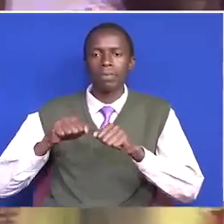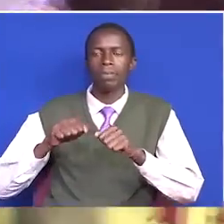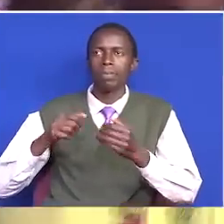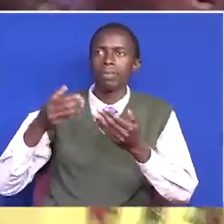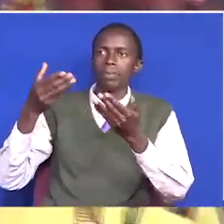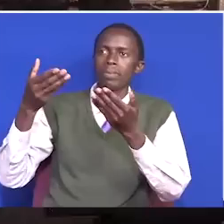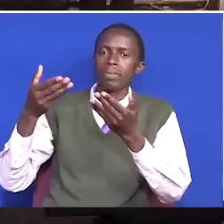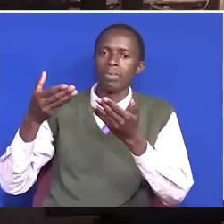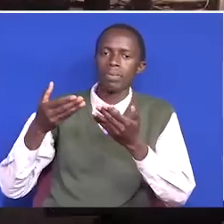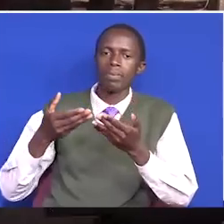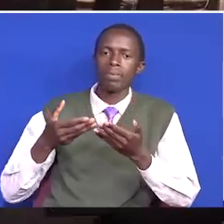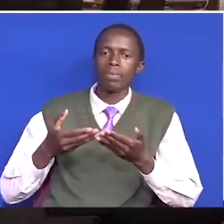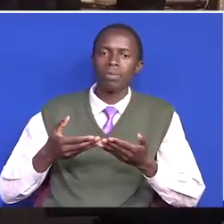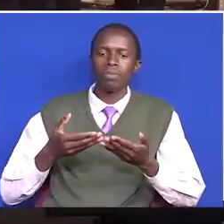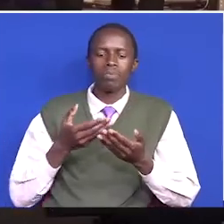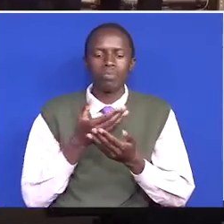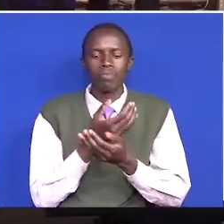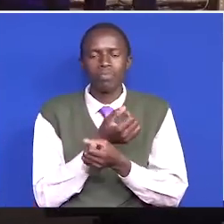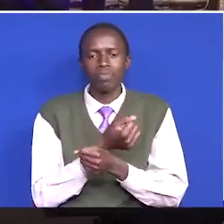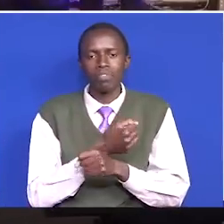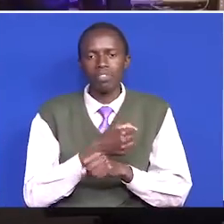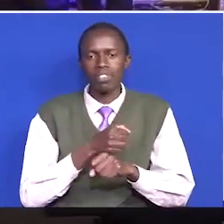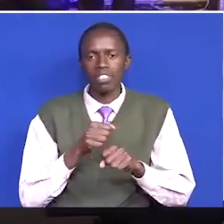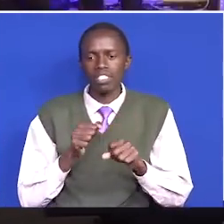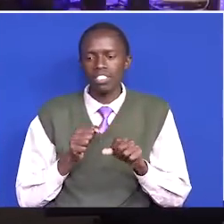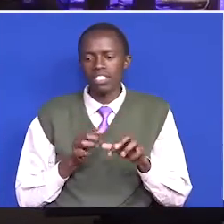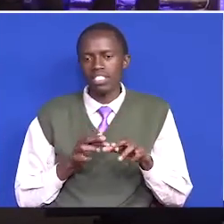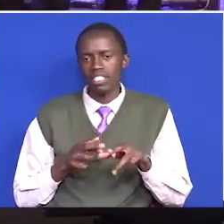kunipa wokovu. Kijito